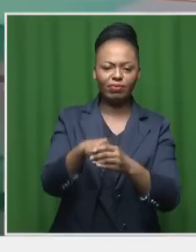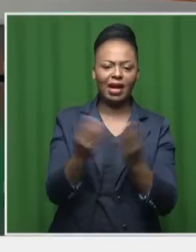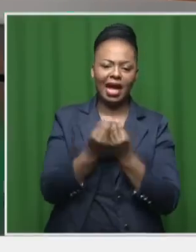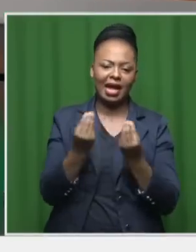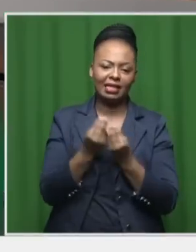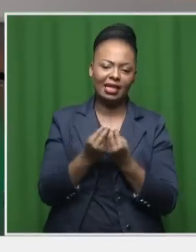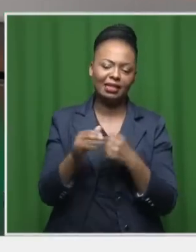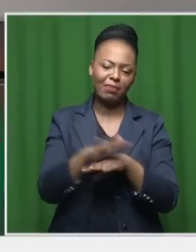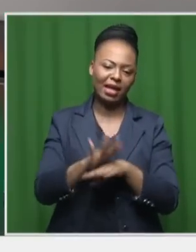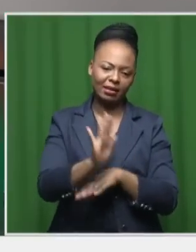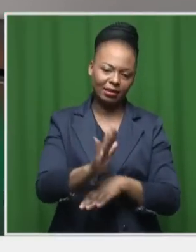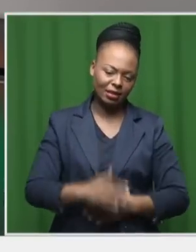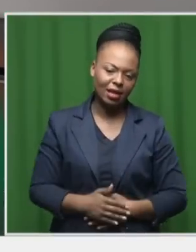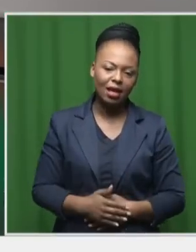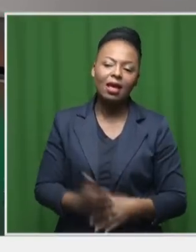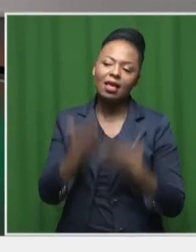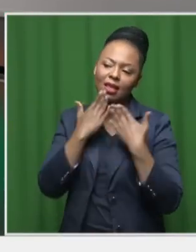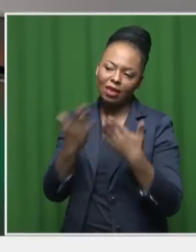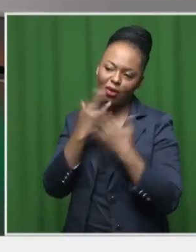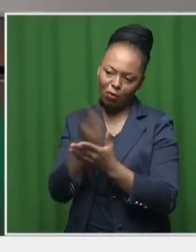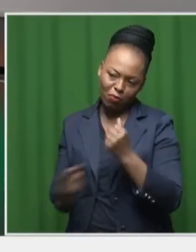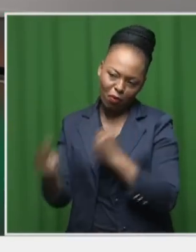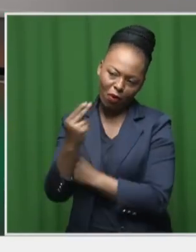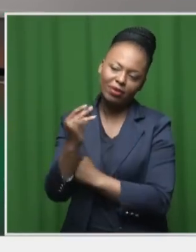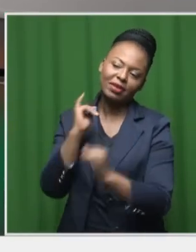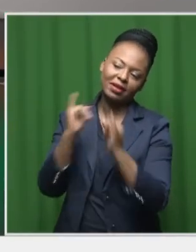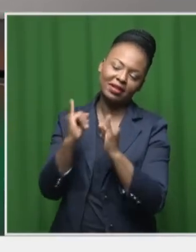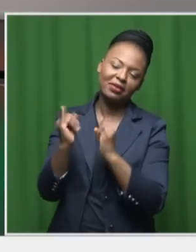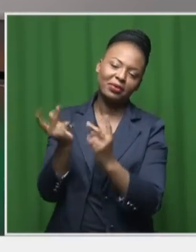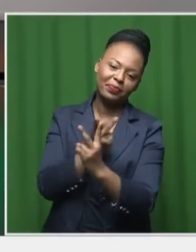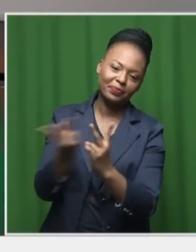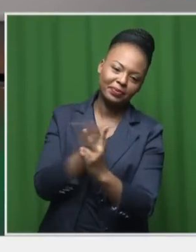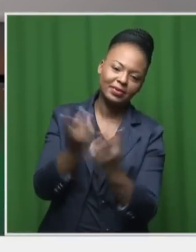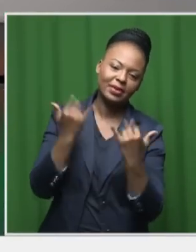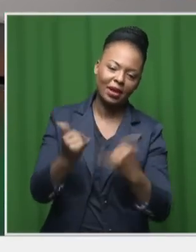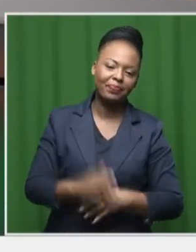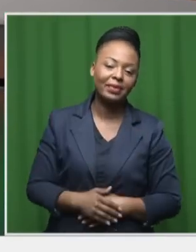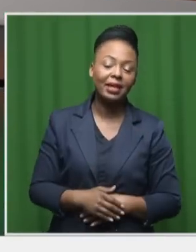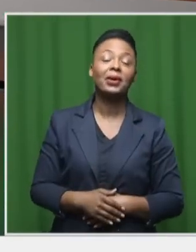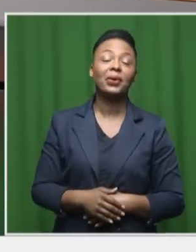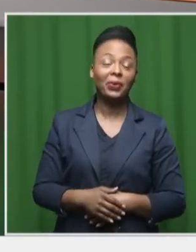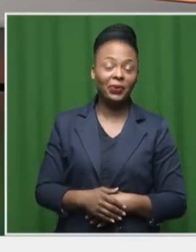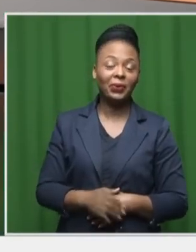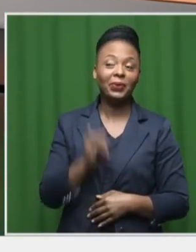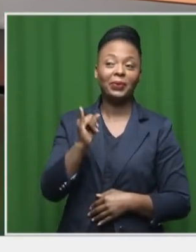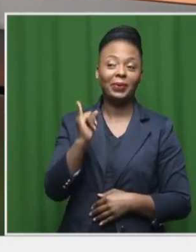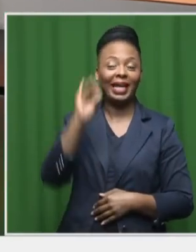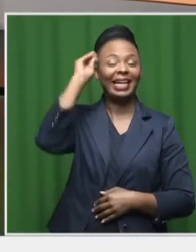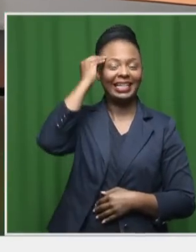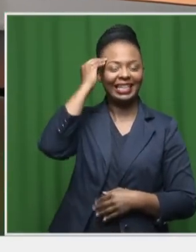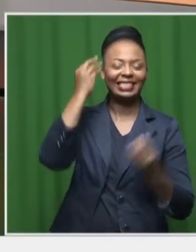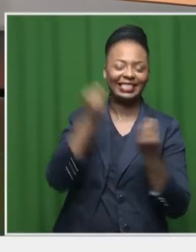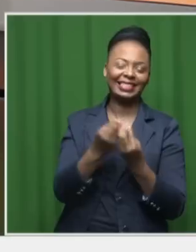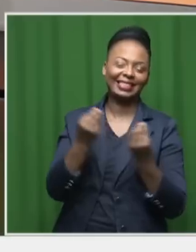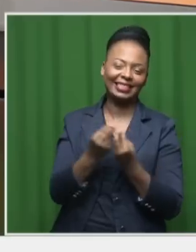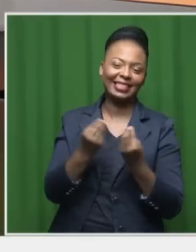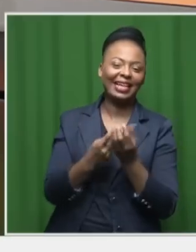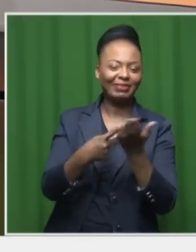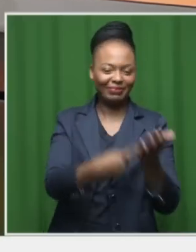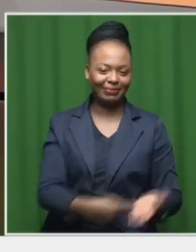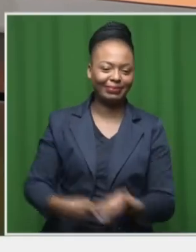there. Thank you. Thanks to both of you for talking to us. And again, touching the surface there, but really an interesting discussion there.